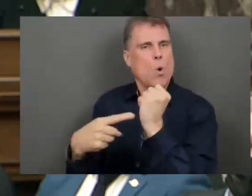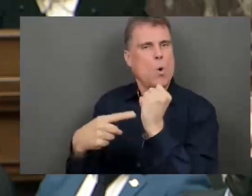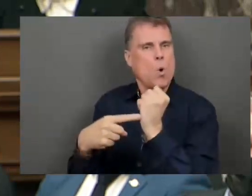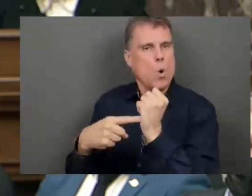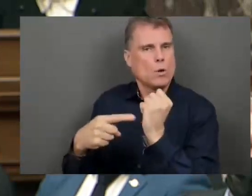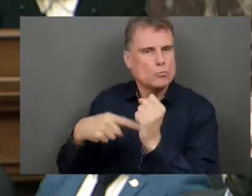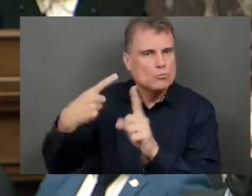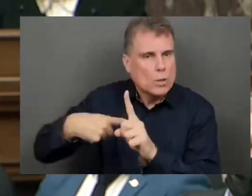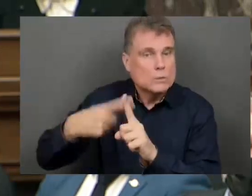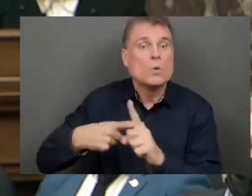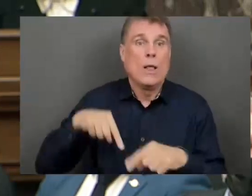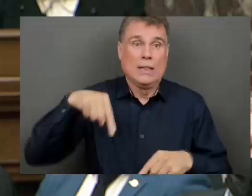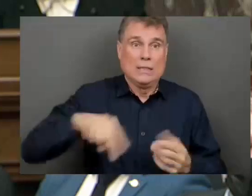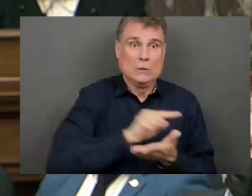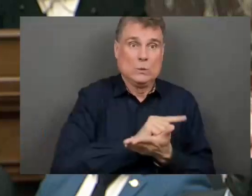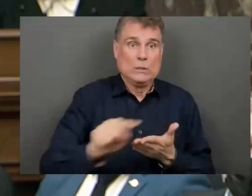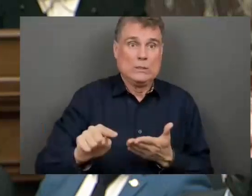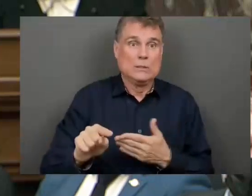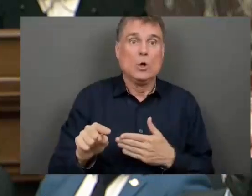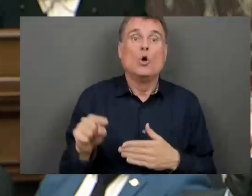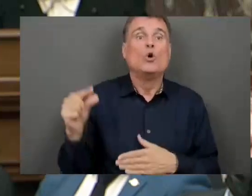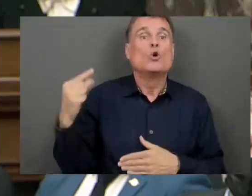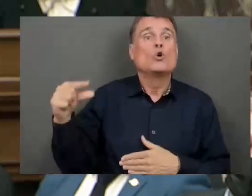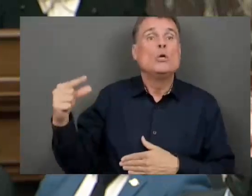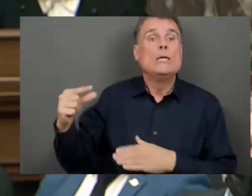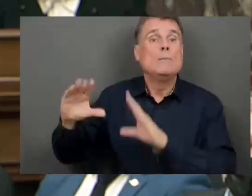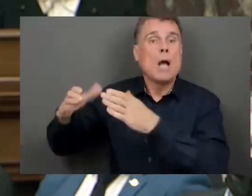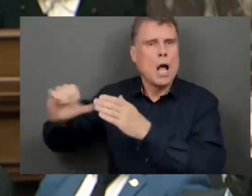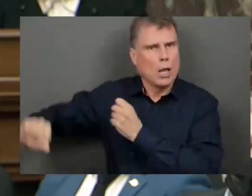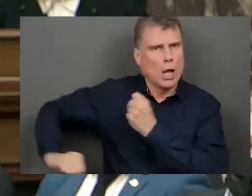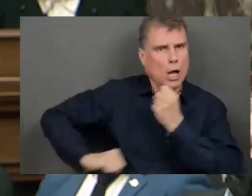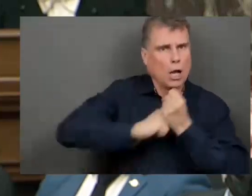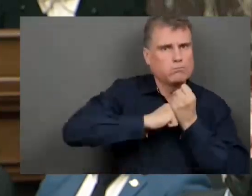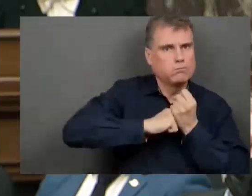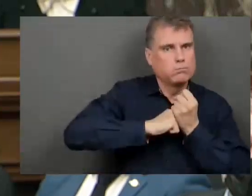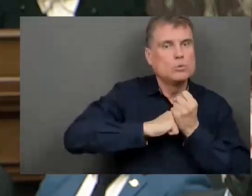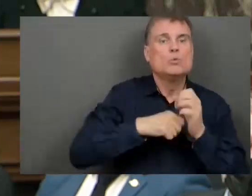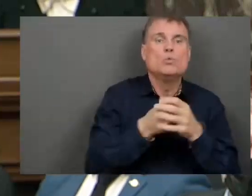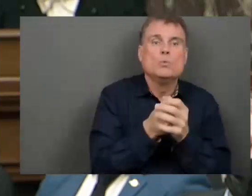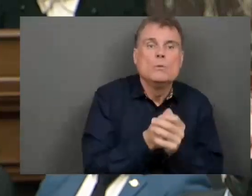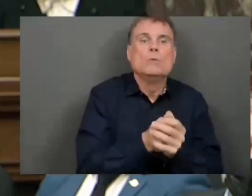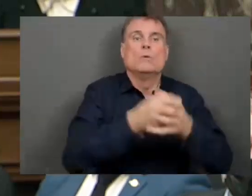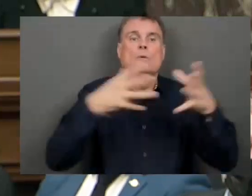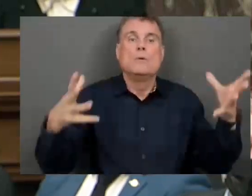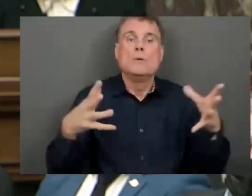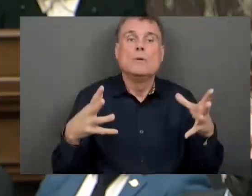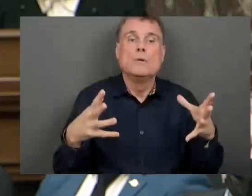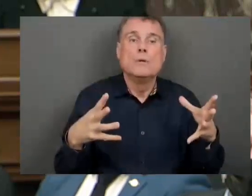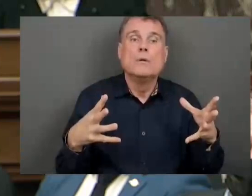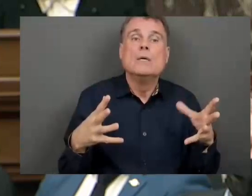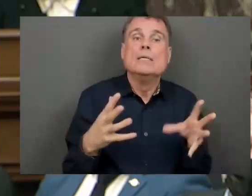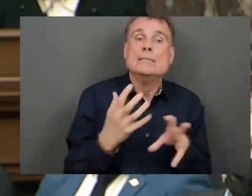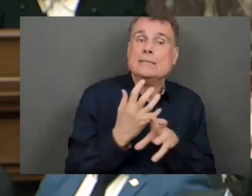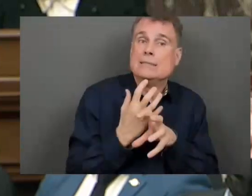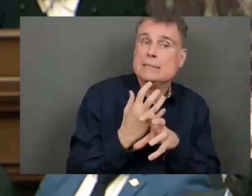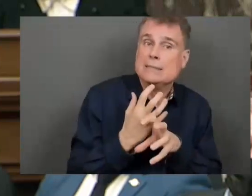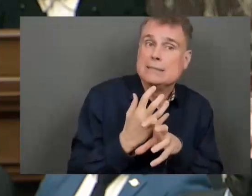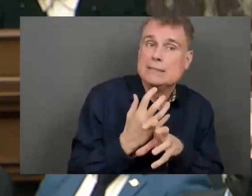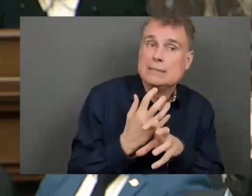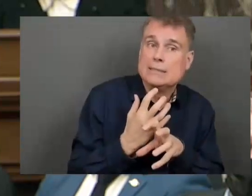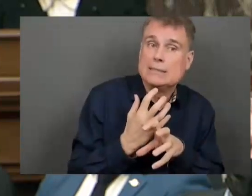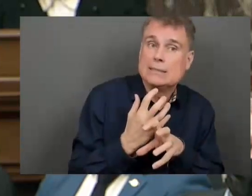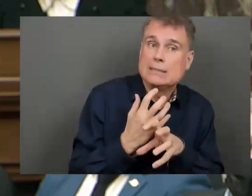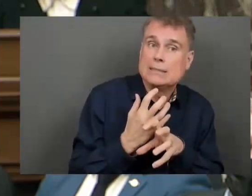Party, expanding the SAFER and RAP grants to be able to apply rent relief to people